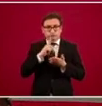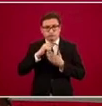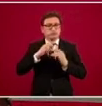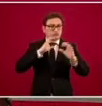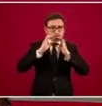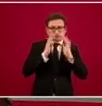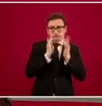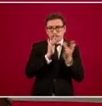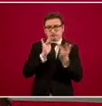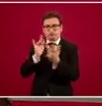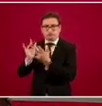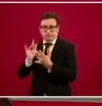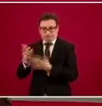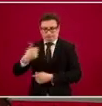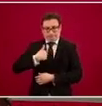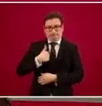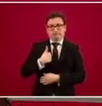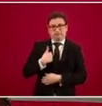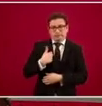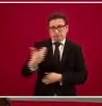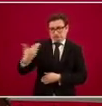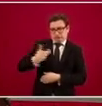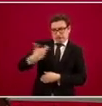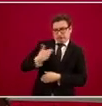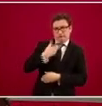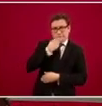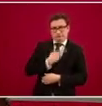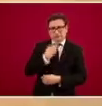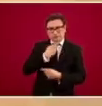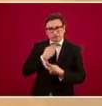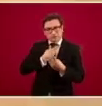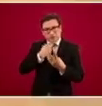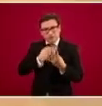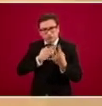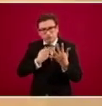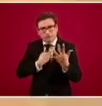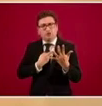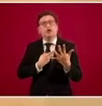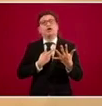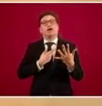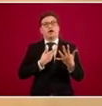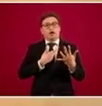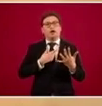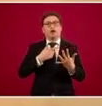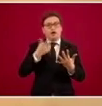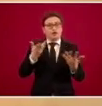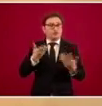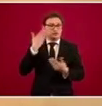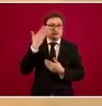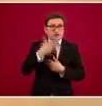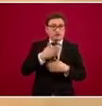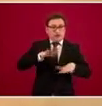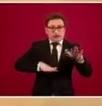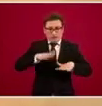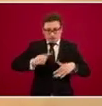thank those people that have been in communication with me through